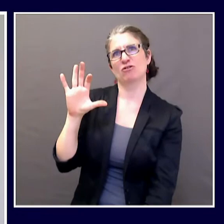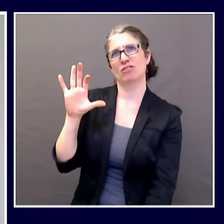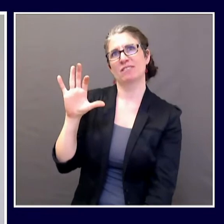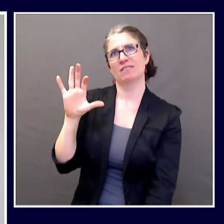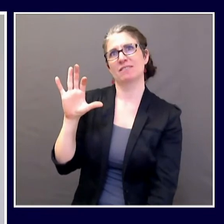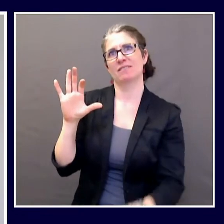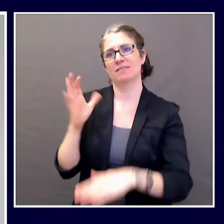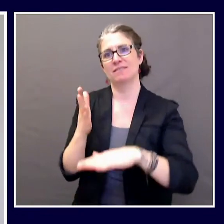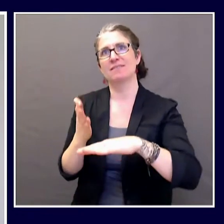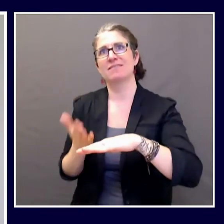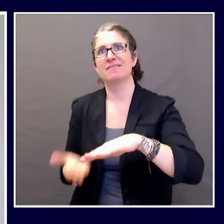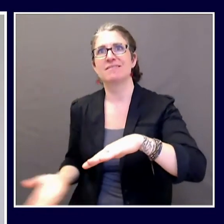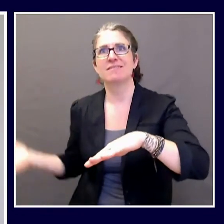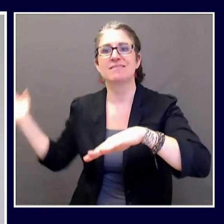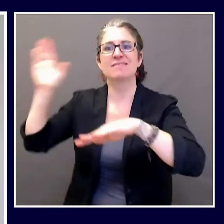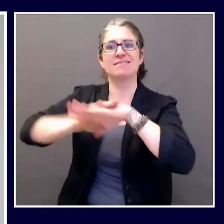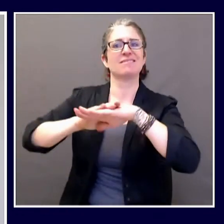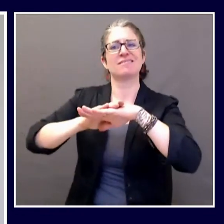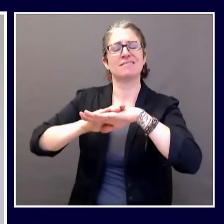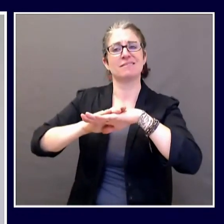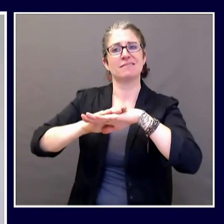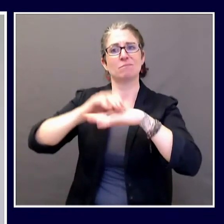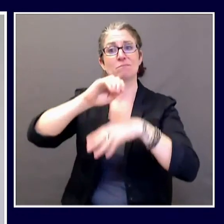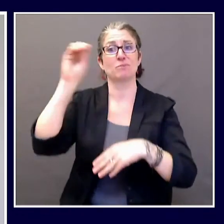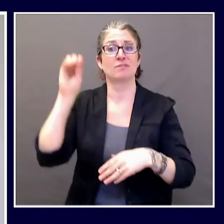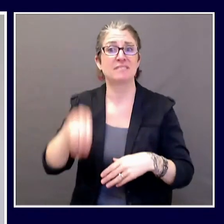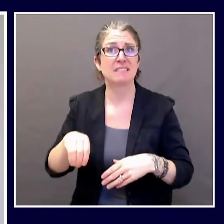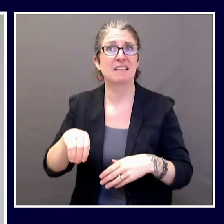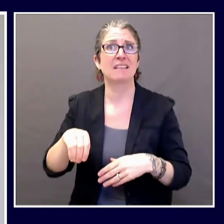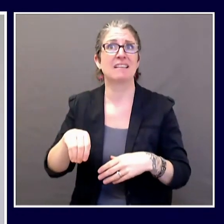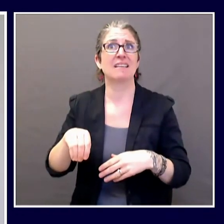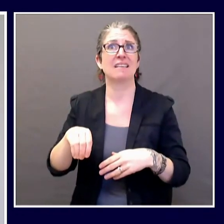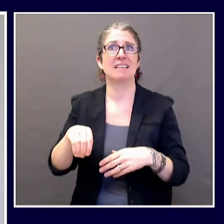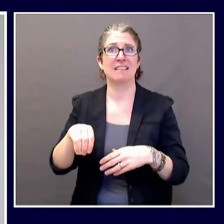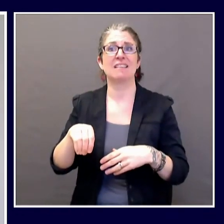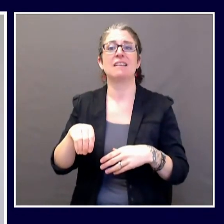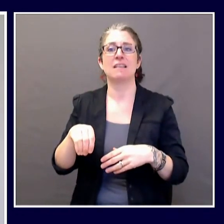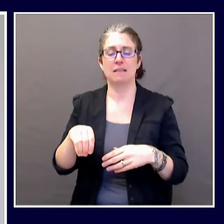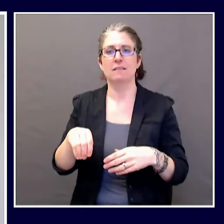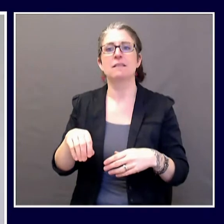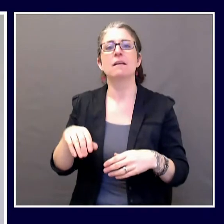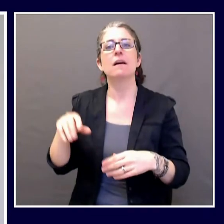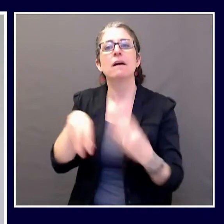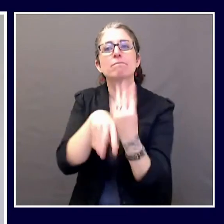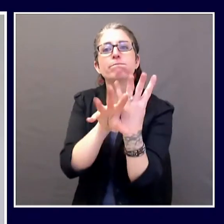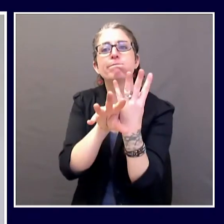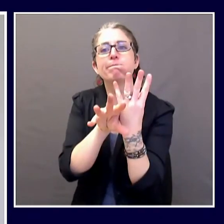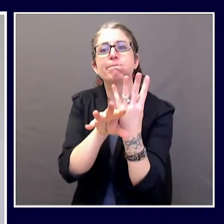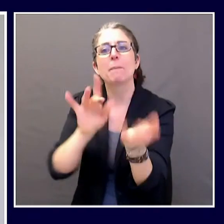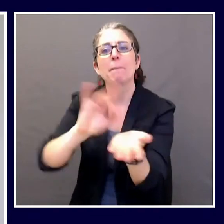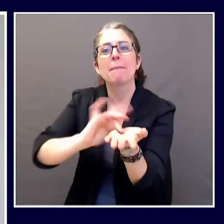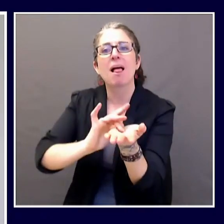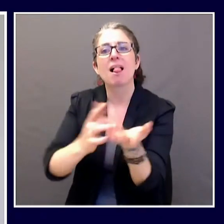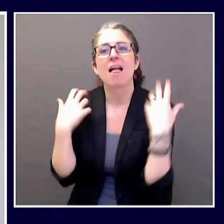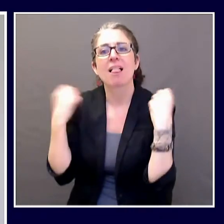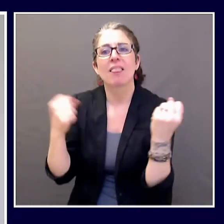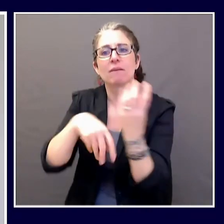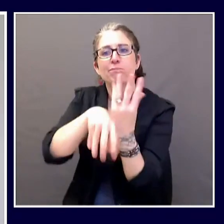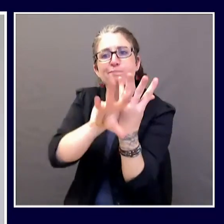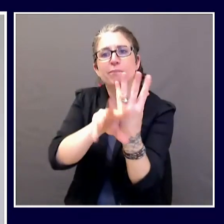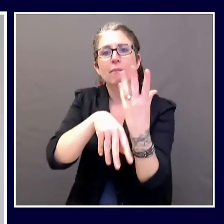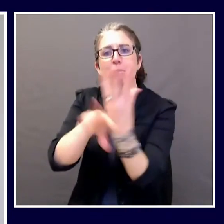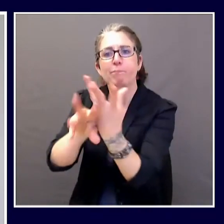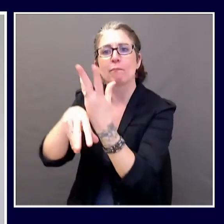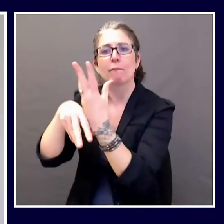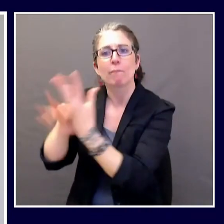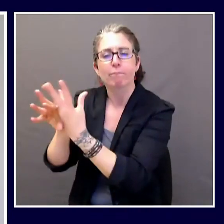Care members over the past year. Indeed, Maine Care has led all the state Medicaid